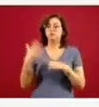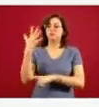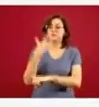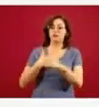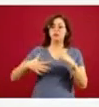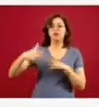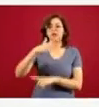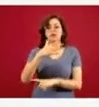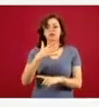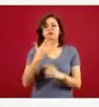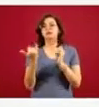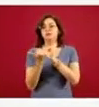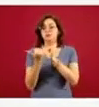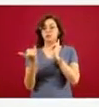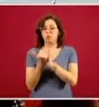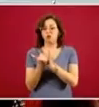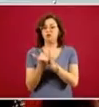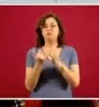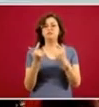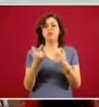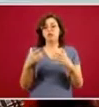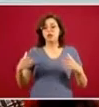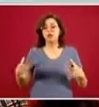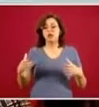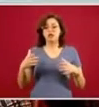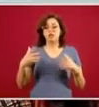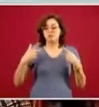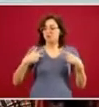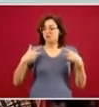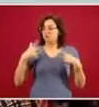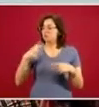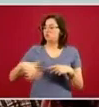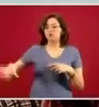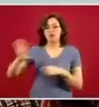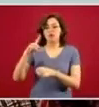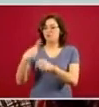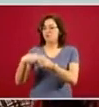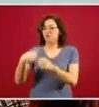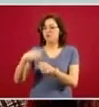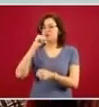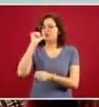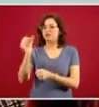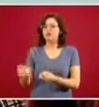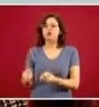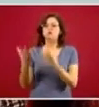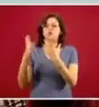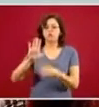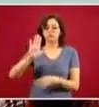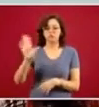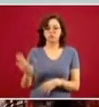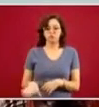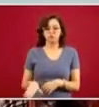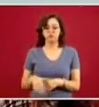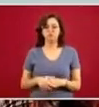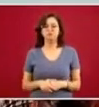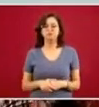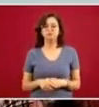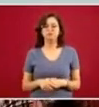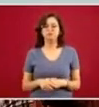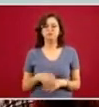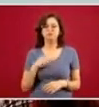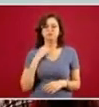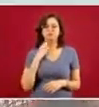and in a similar fashion to that we observed in the incidence rate chart, we also have